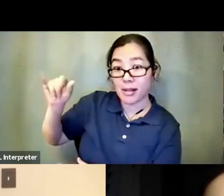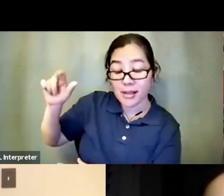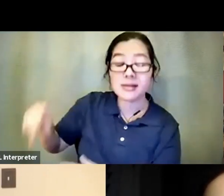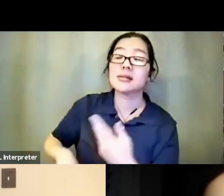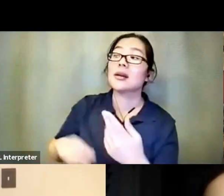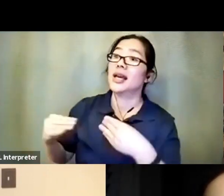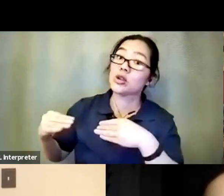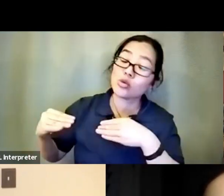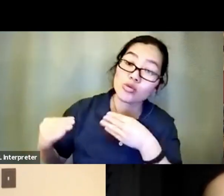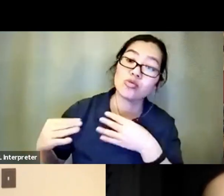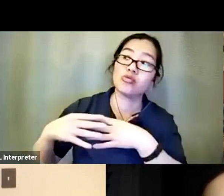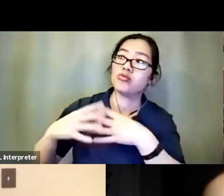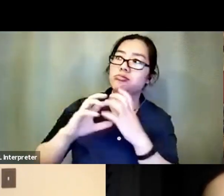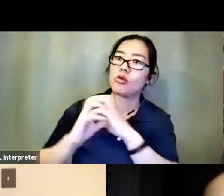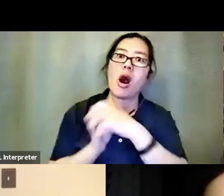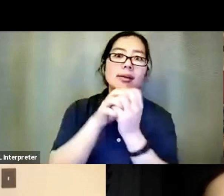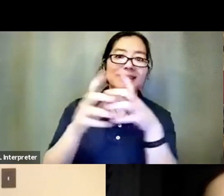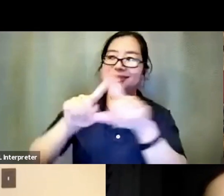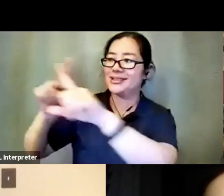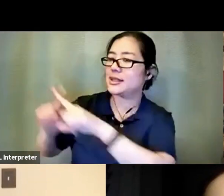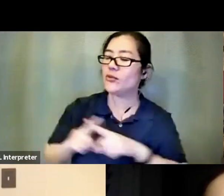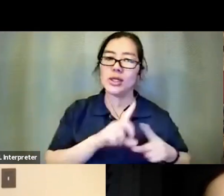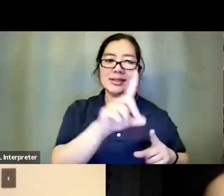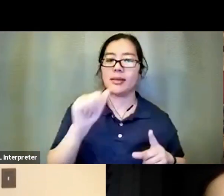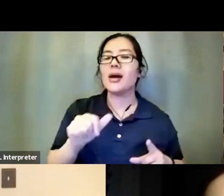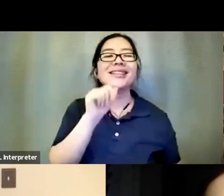not just about let's get a disabled white man in the White House,